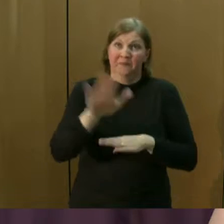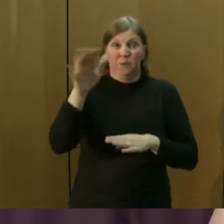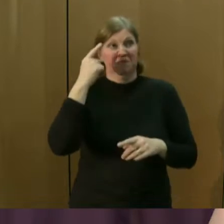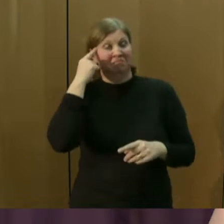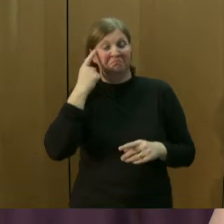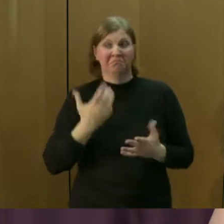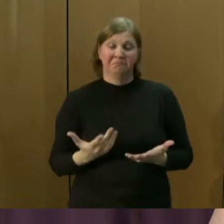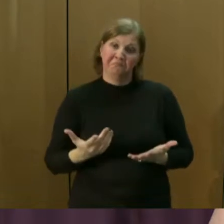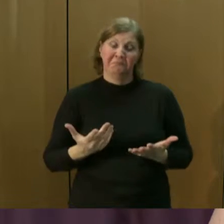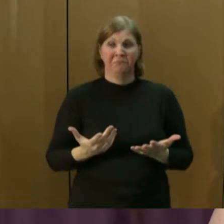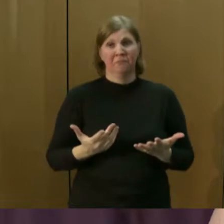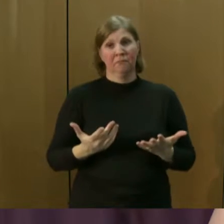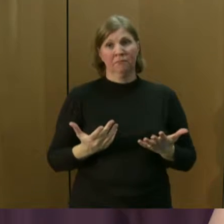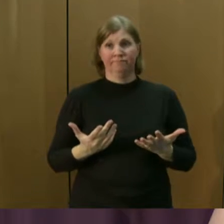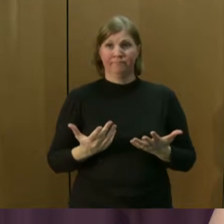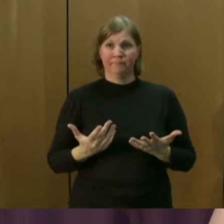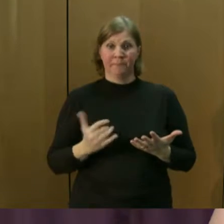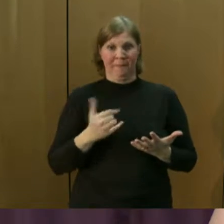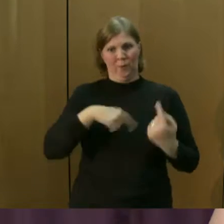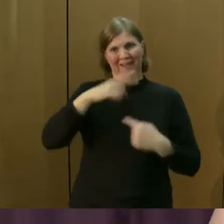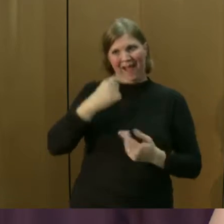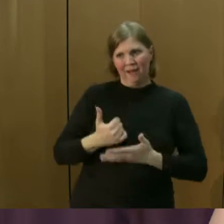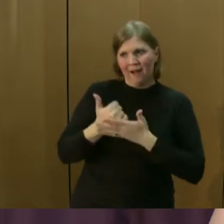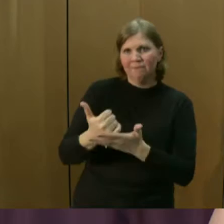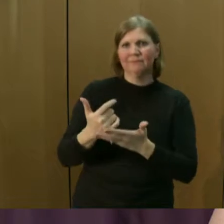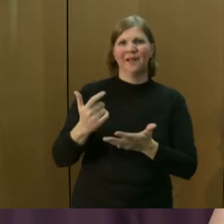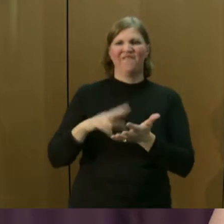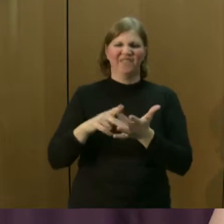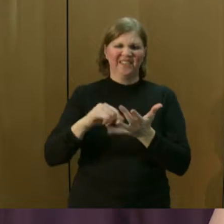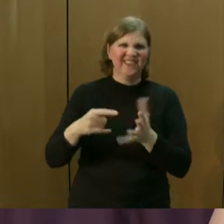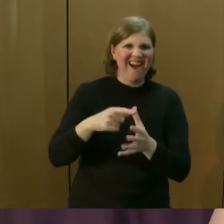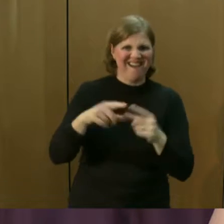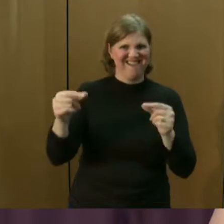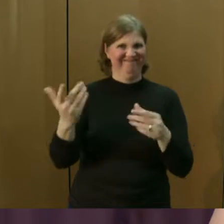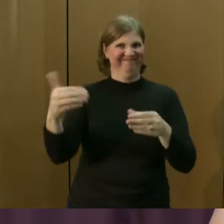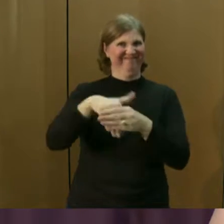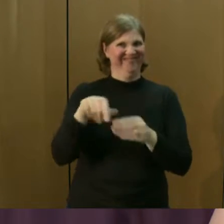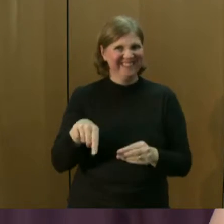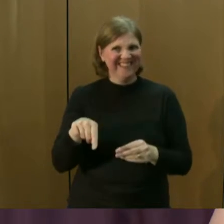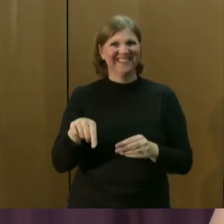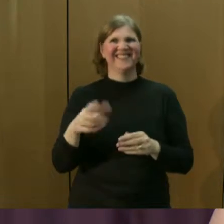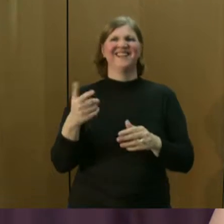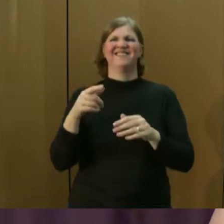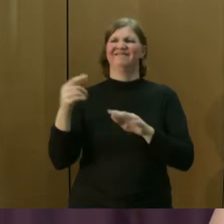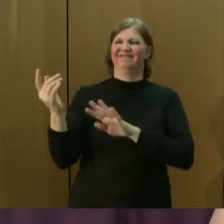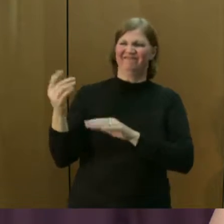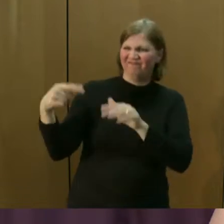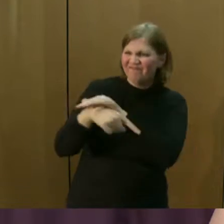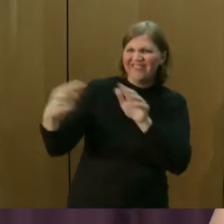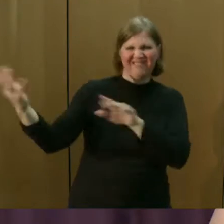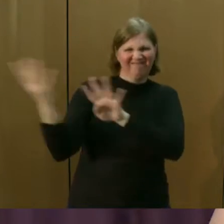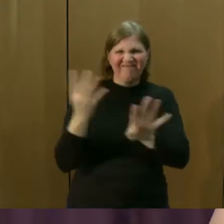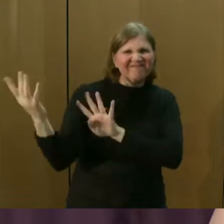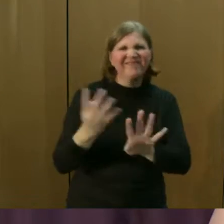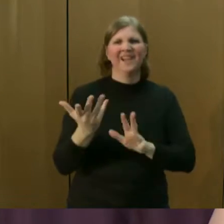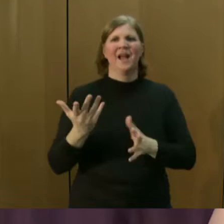can give you all sorts of advice around visas, immigration, foreign entertainers unit tax. Again, resources about that are on the website, but it is